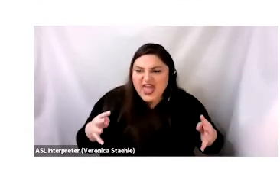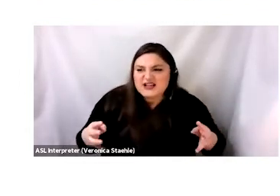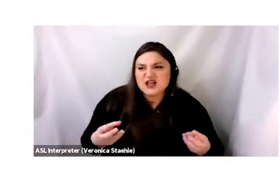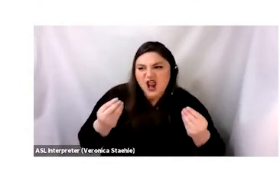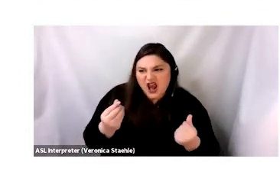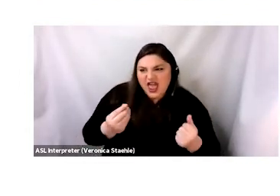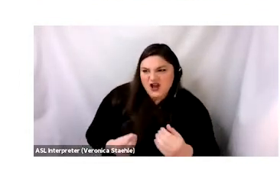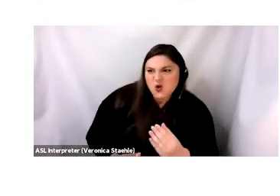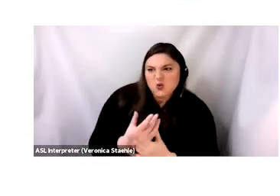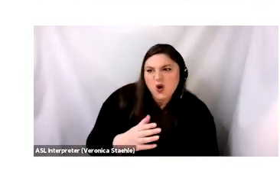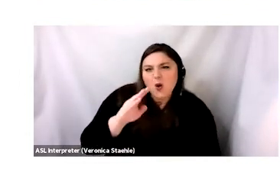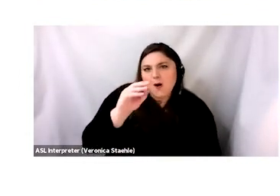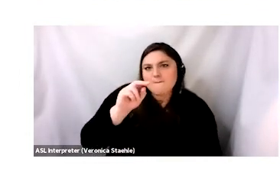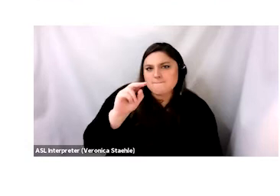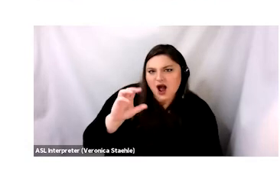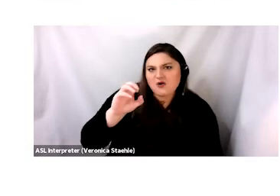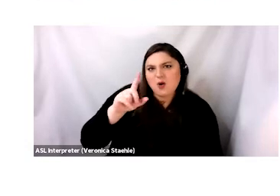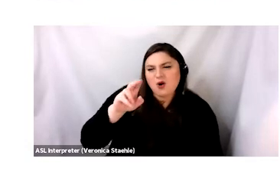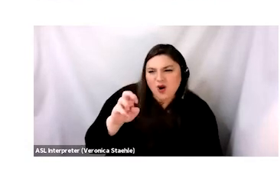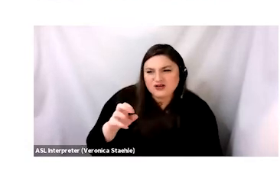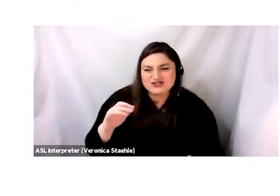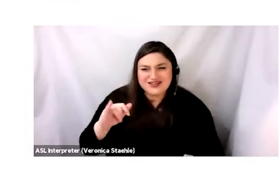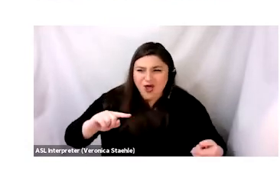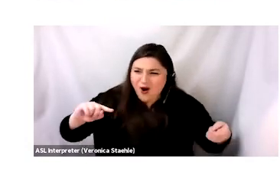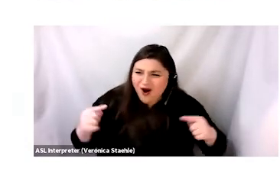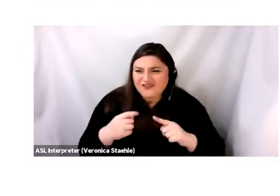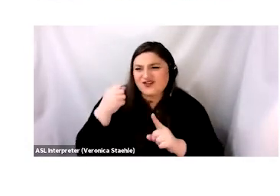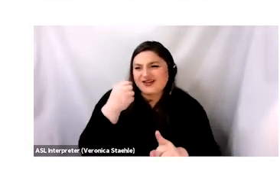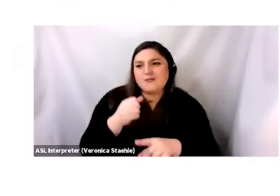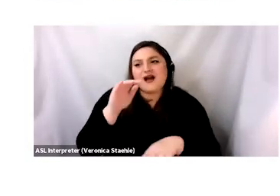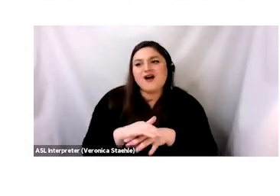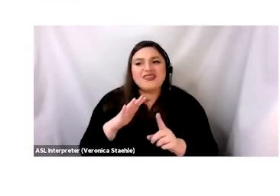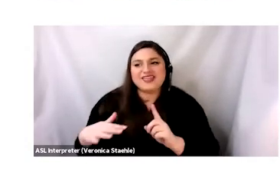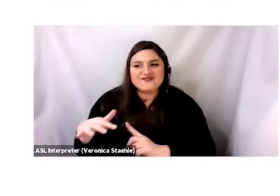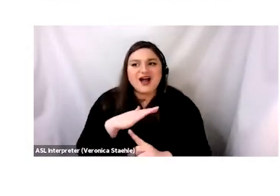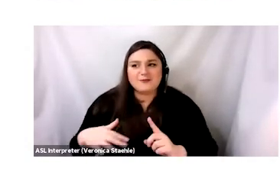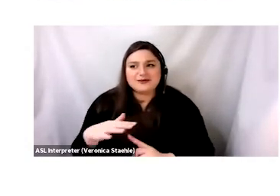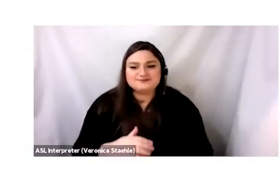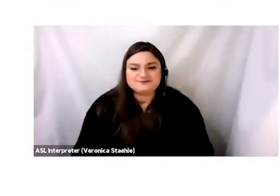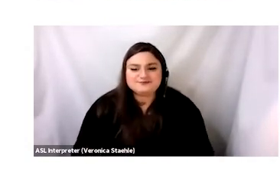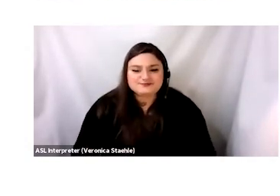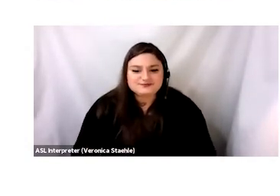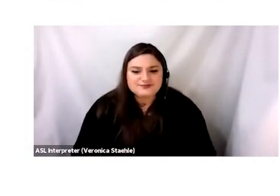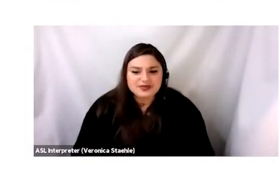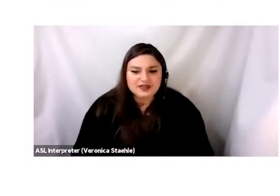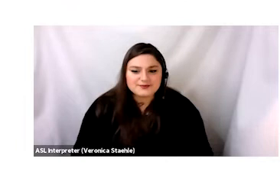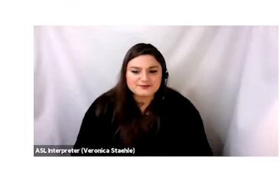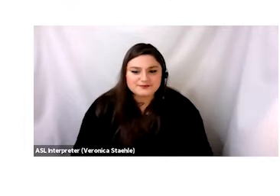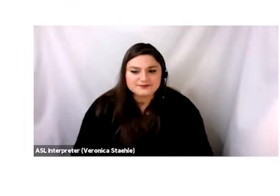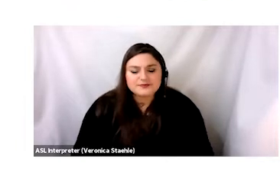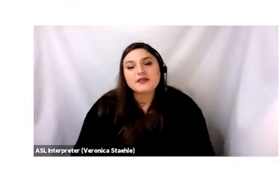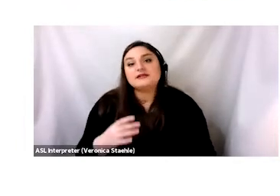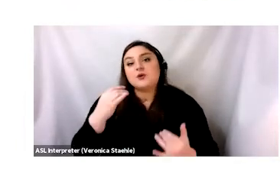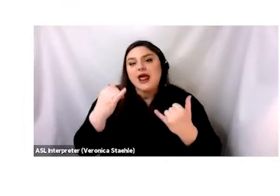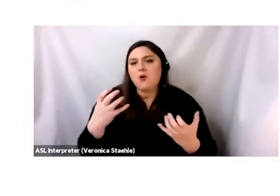process that impacted the environment. Now, Indigenous peoples had cleared the land as well, because when they were cultivating their crops, they needed to clear